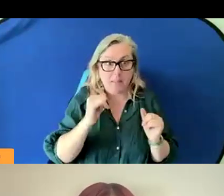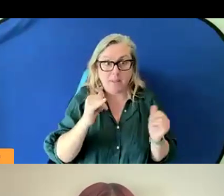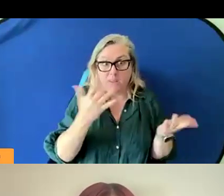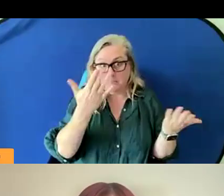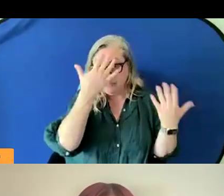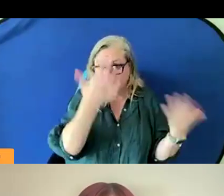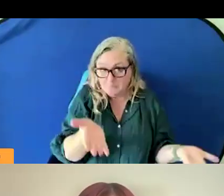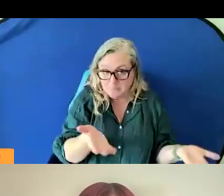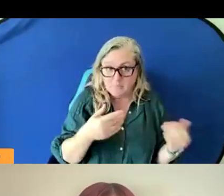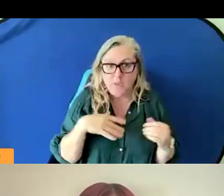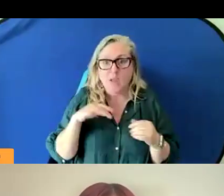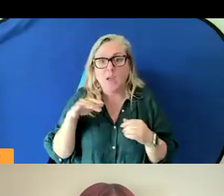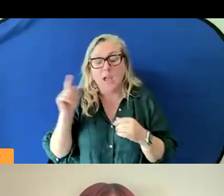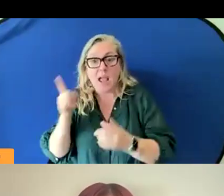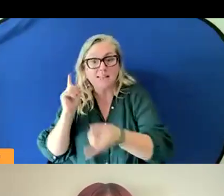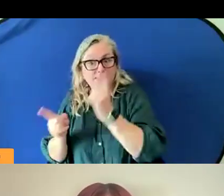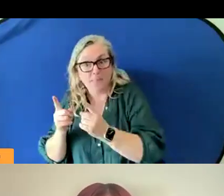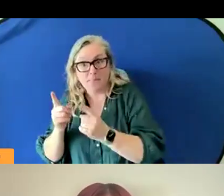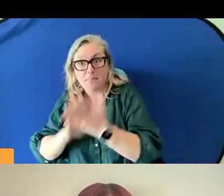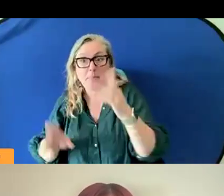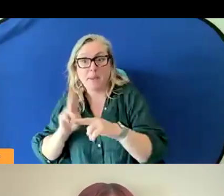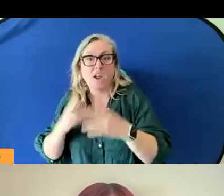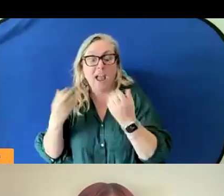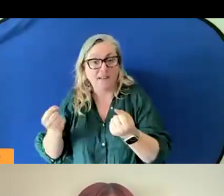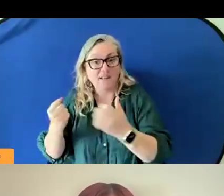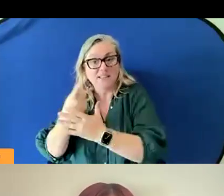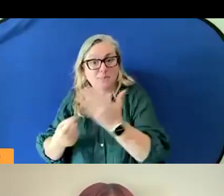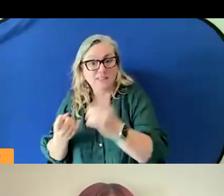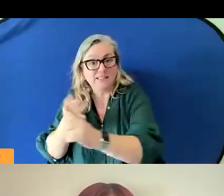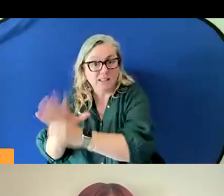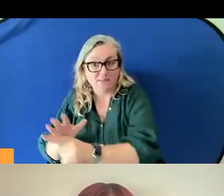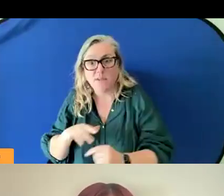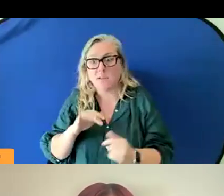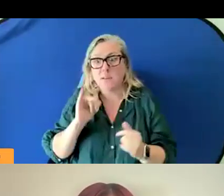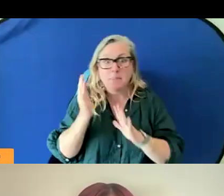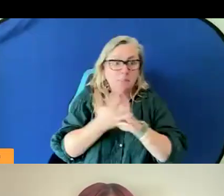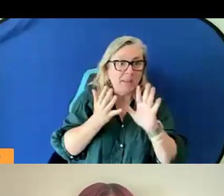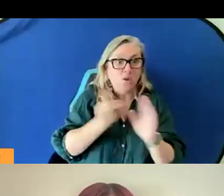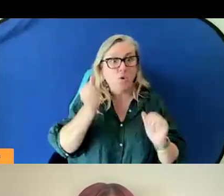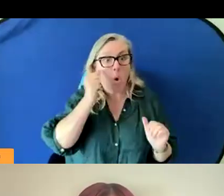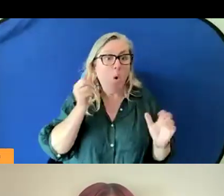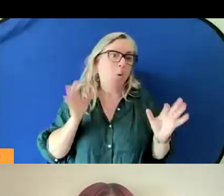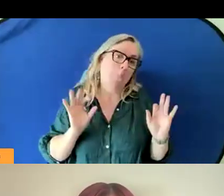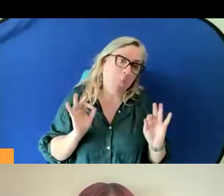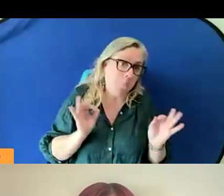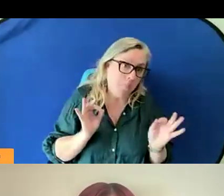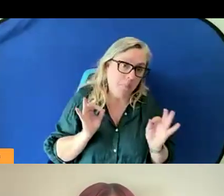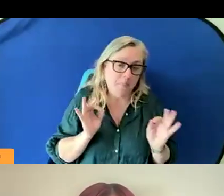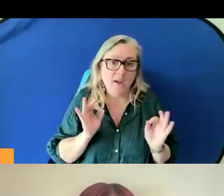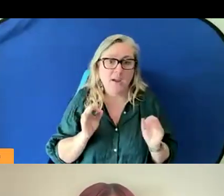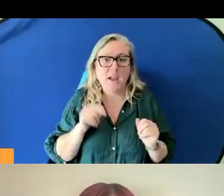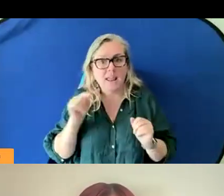parents obviously may also have the disability themselves, but don't necessarily know those things. And then we have the people that have actually been through